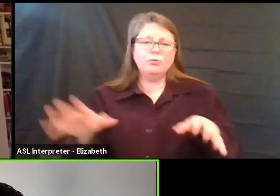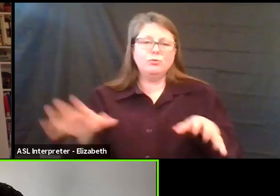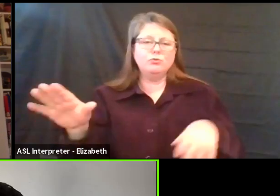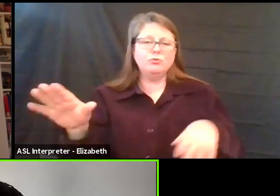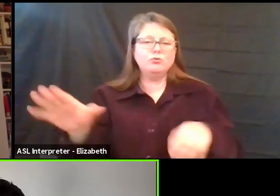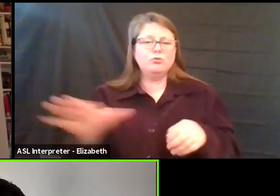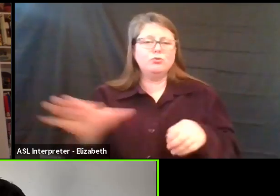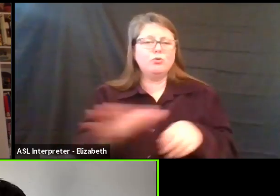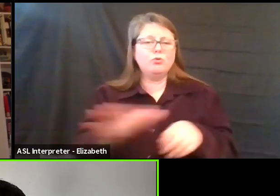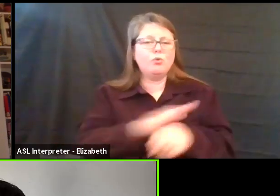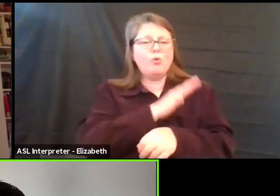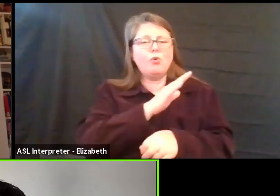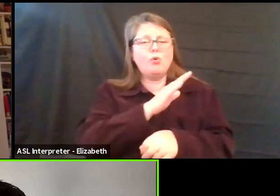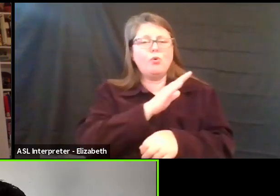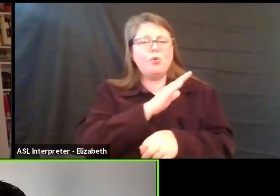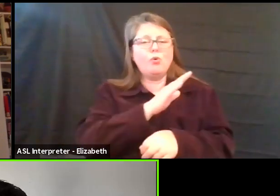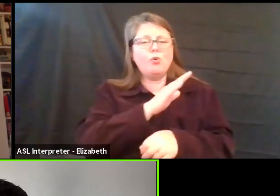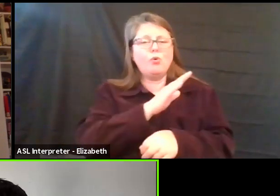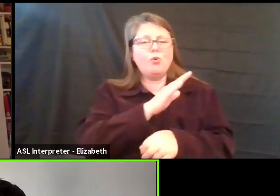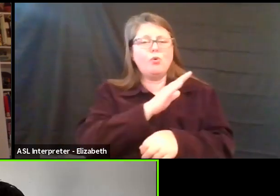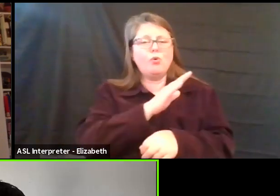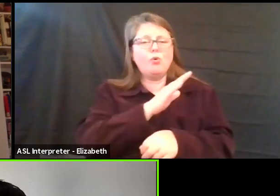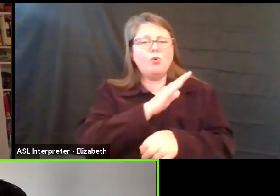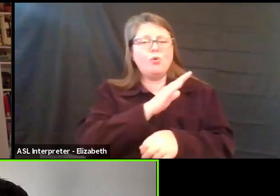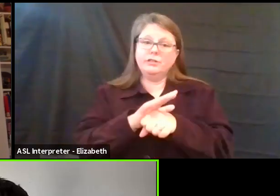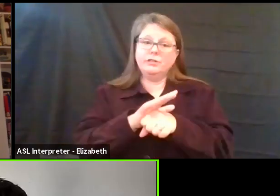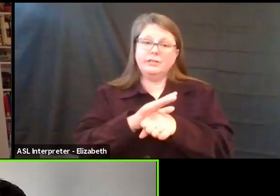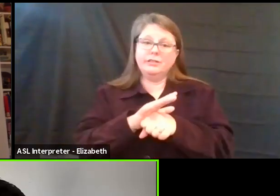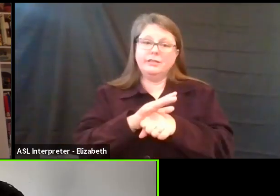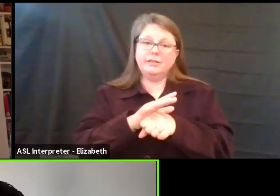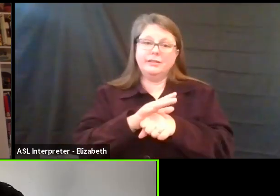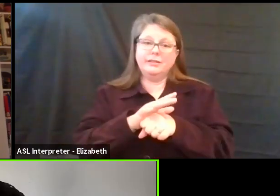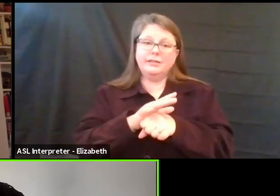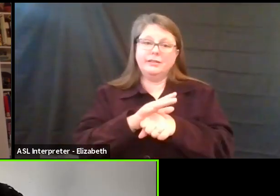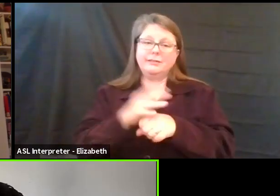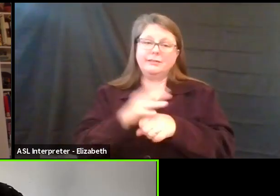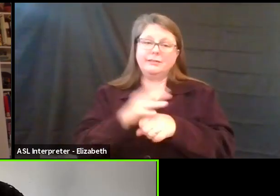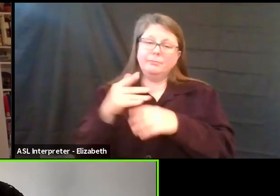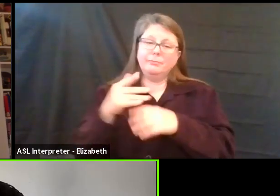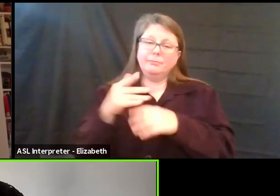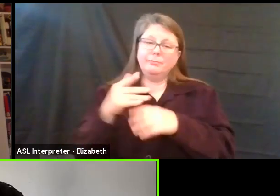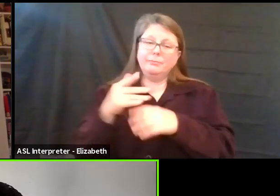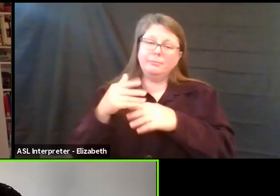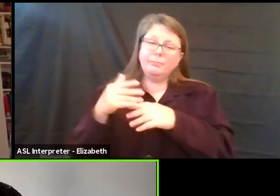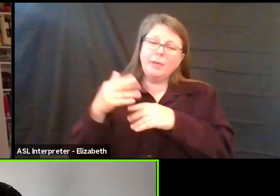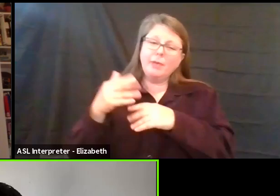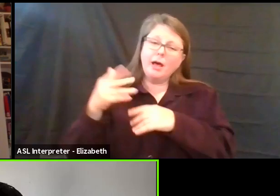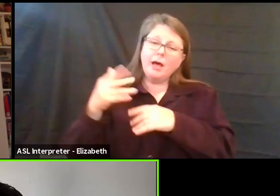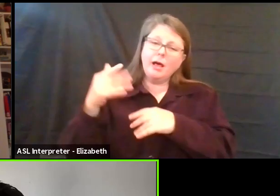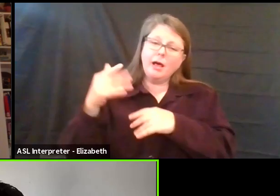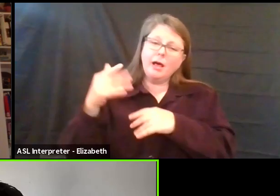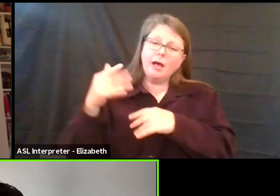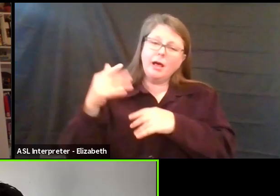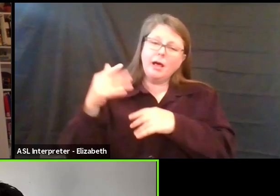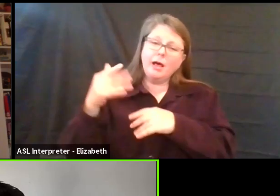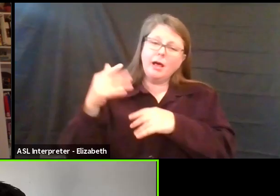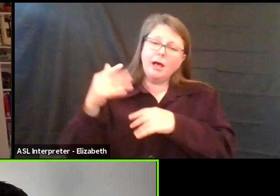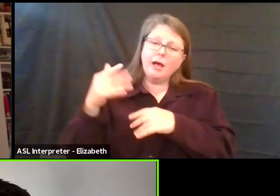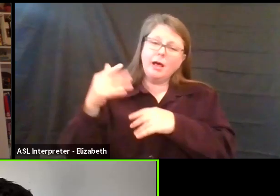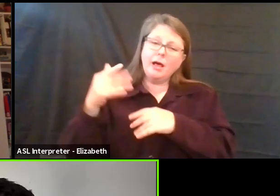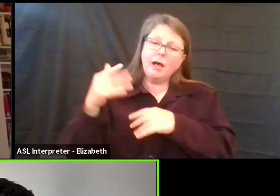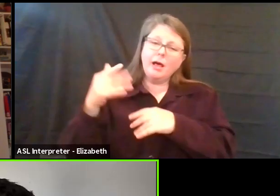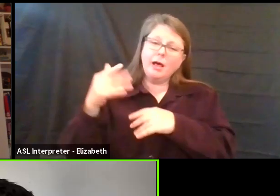that to the list. You're going to be a lot better off if you start and have as much of it as you can on that list to